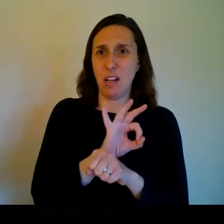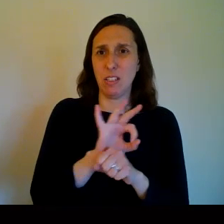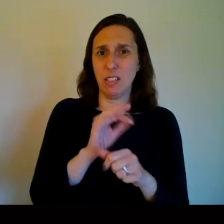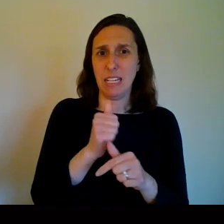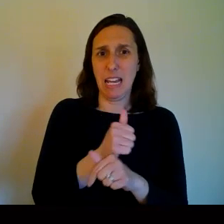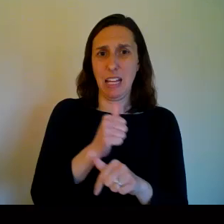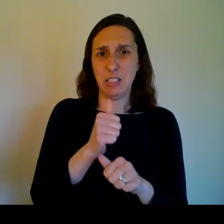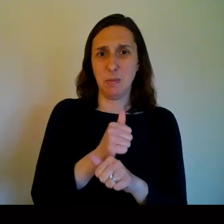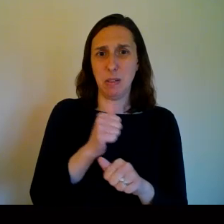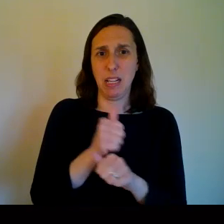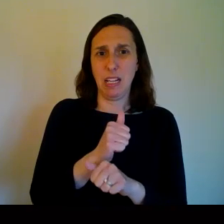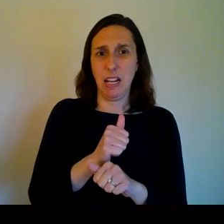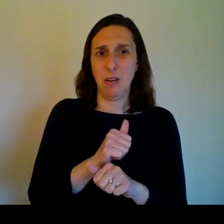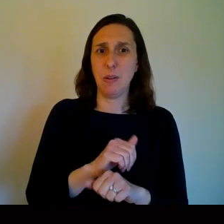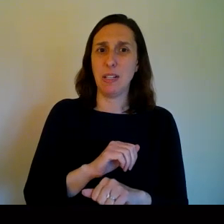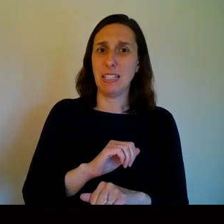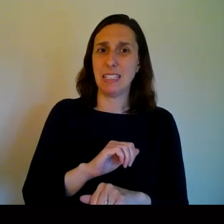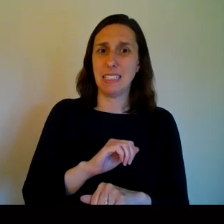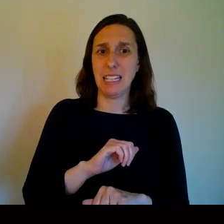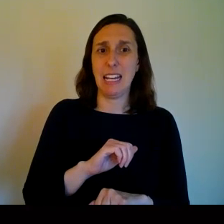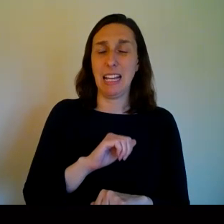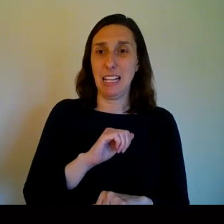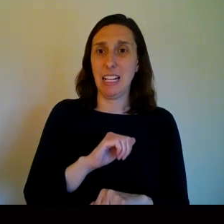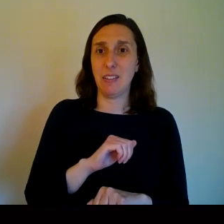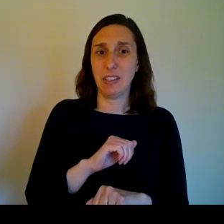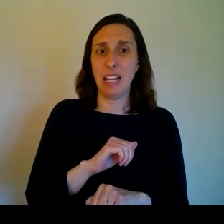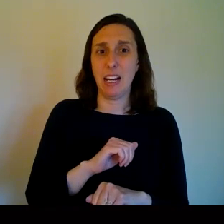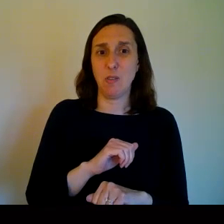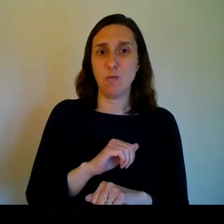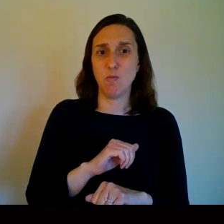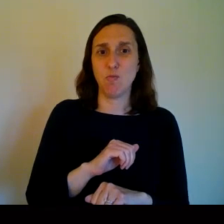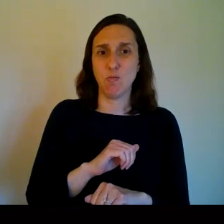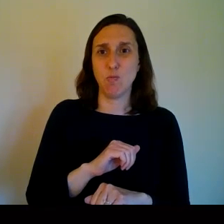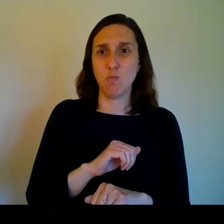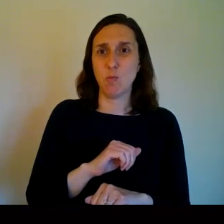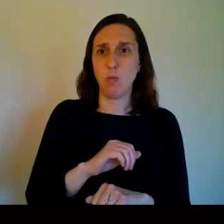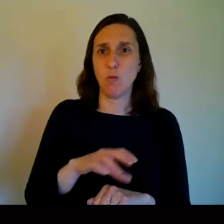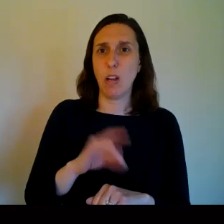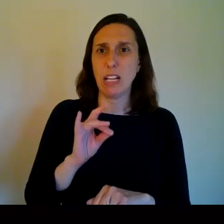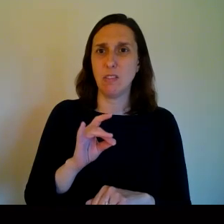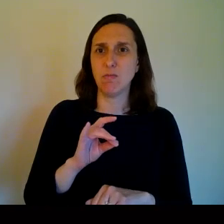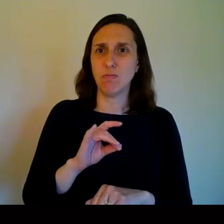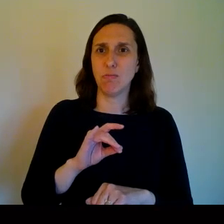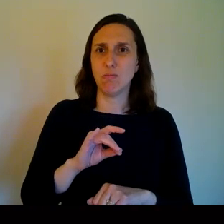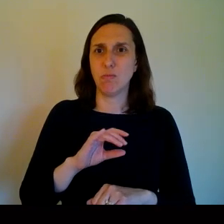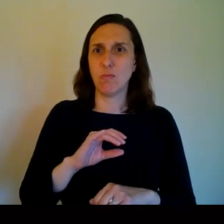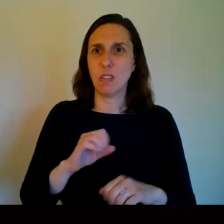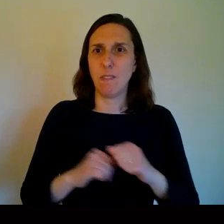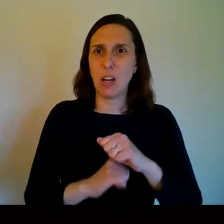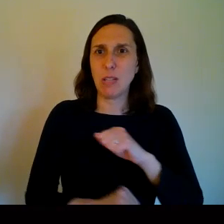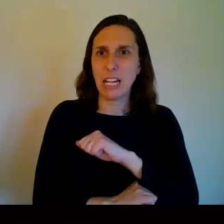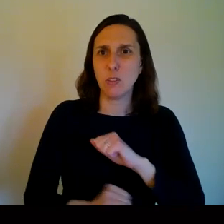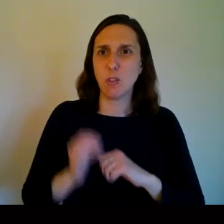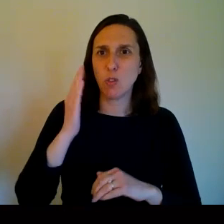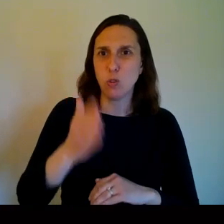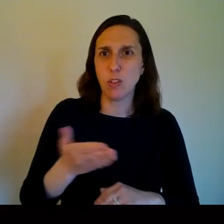we're setting the stage for it. So we'll play with this. We'll definitely do a lot more examples.